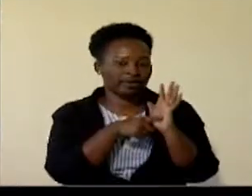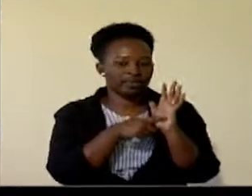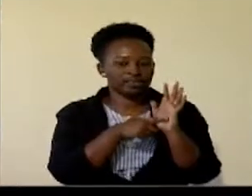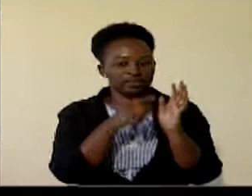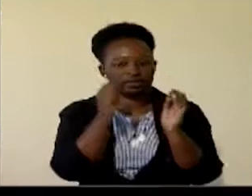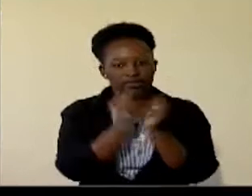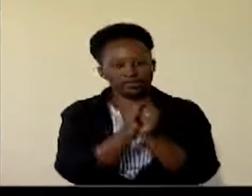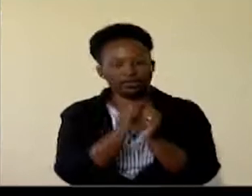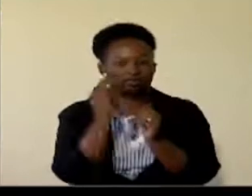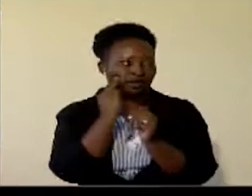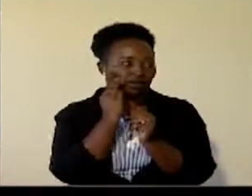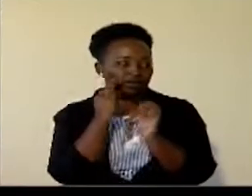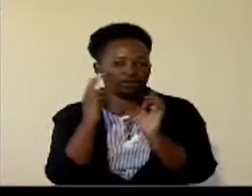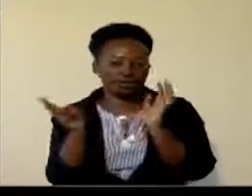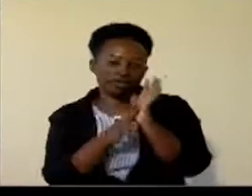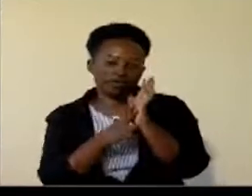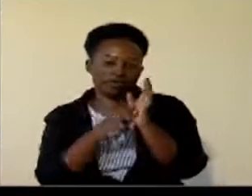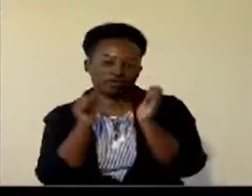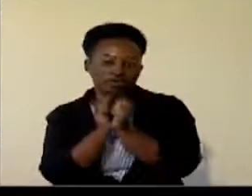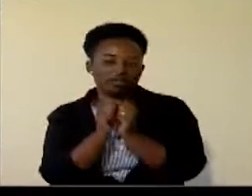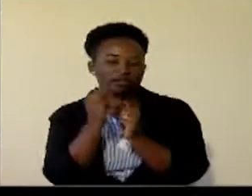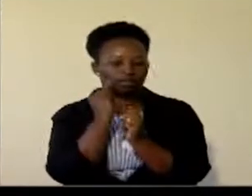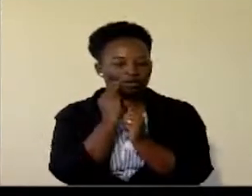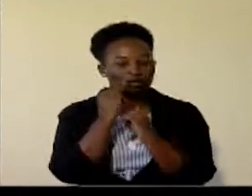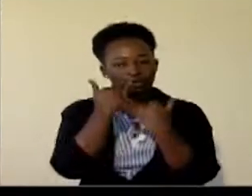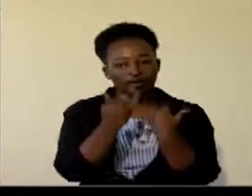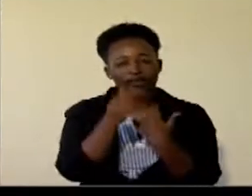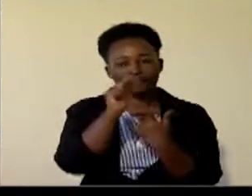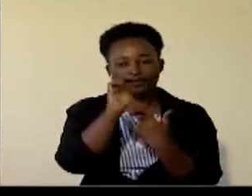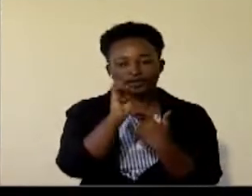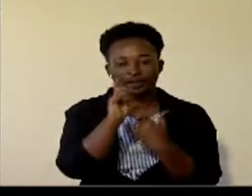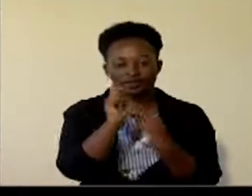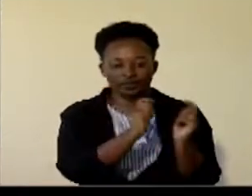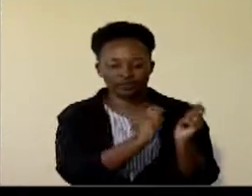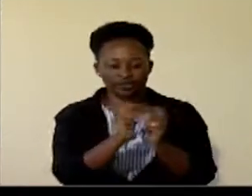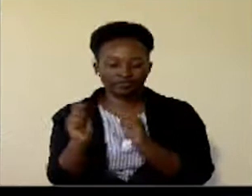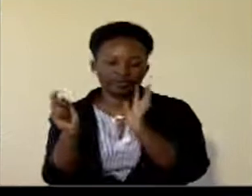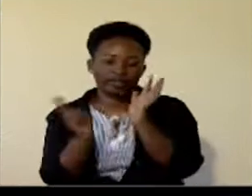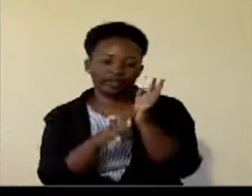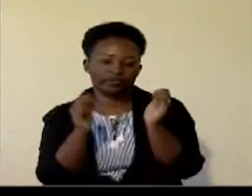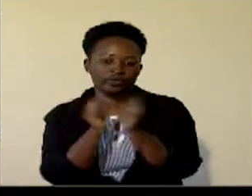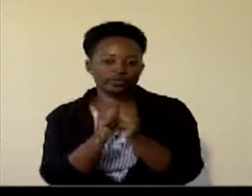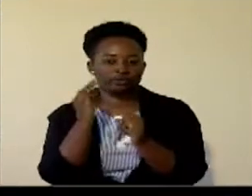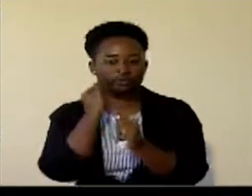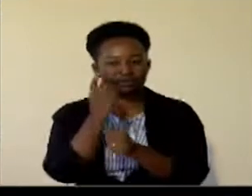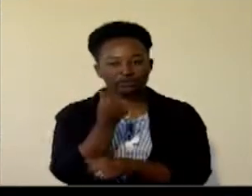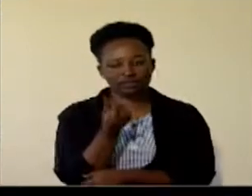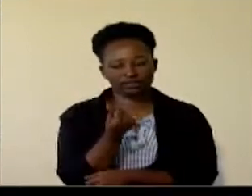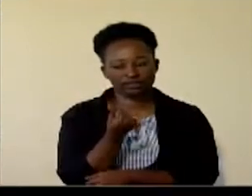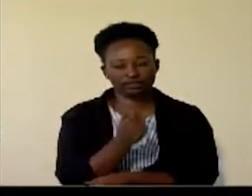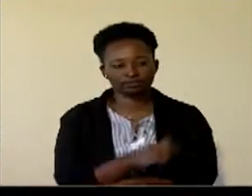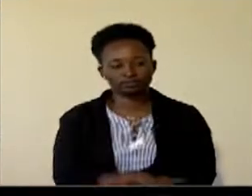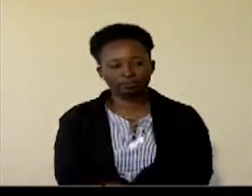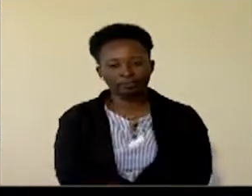get 10 million. Now, the net transfer in 1995 is 10 million francs.